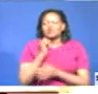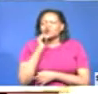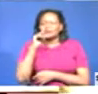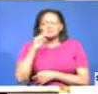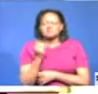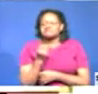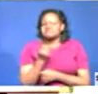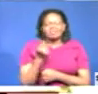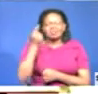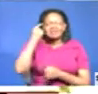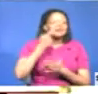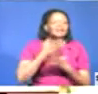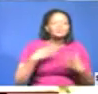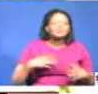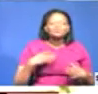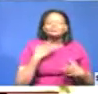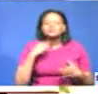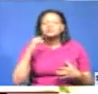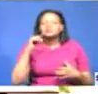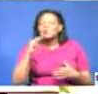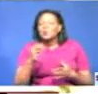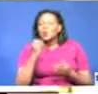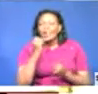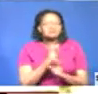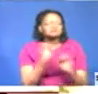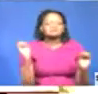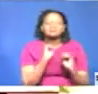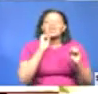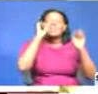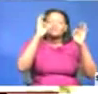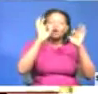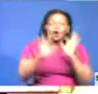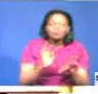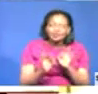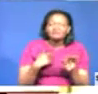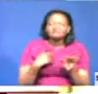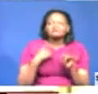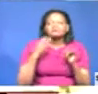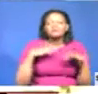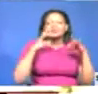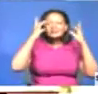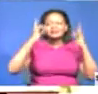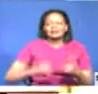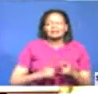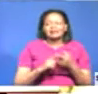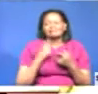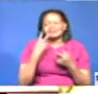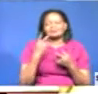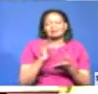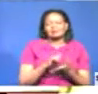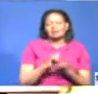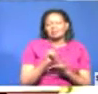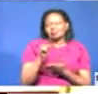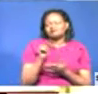there's anyone who will go for the GMO ugali. Given options, what we are seeing here is a situation where we are put in a box, where we are